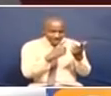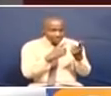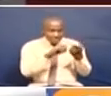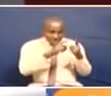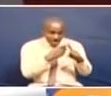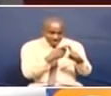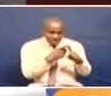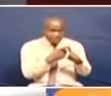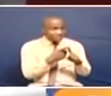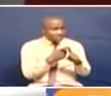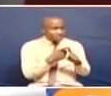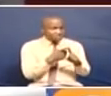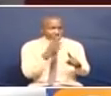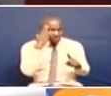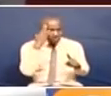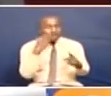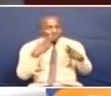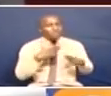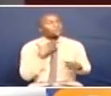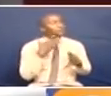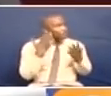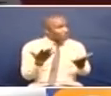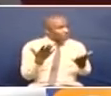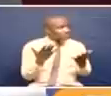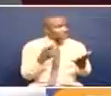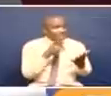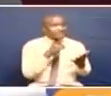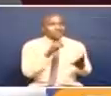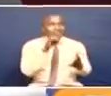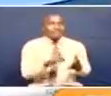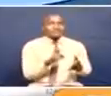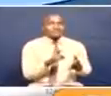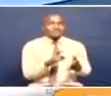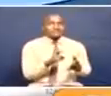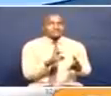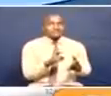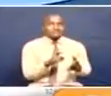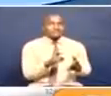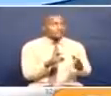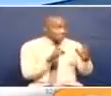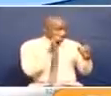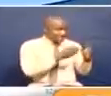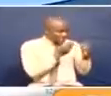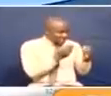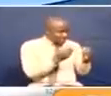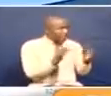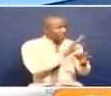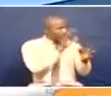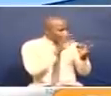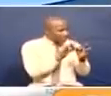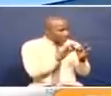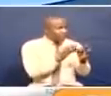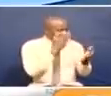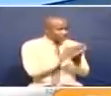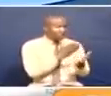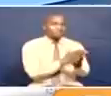of discerning the sovereign will of the people must be moving forward. It has to be simple, and accurate, and verifiable. Okay, it's with the same